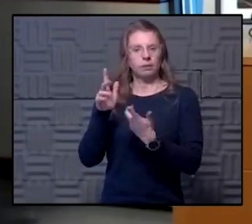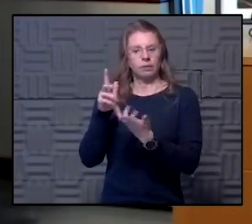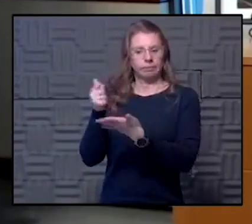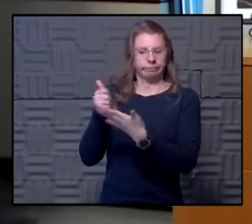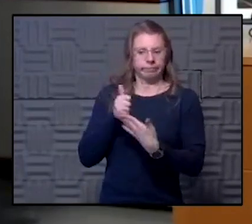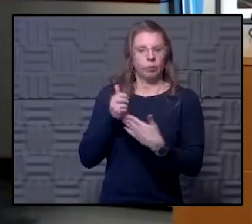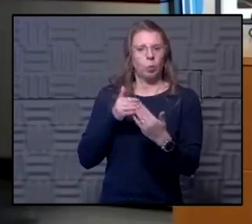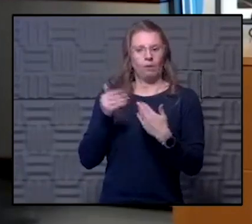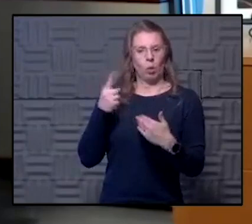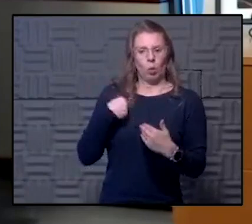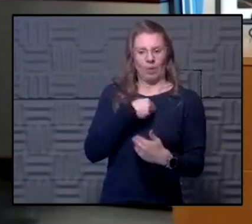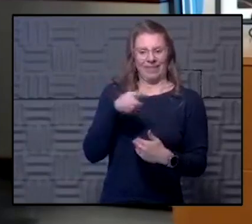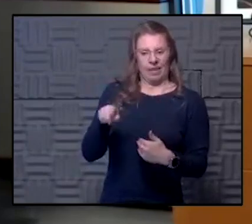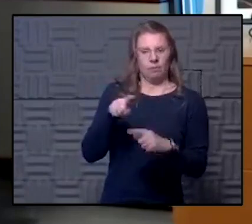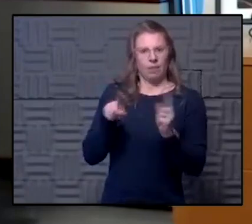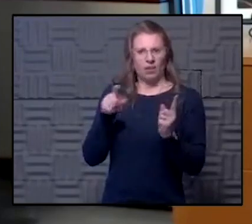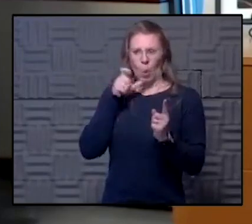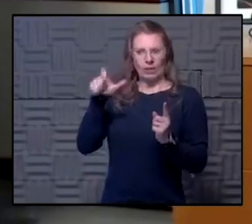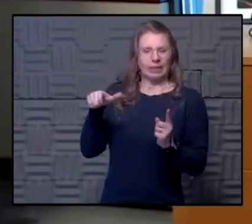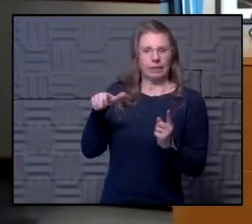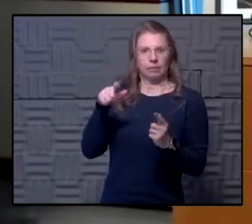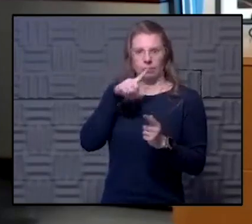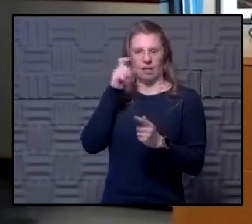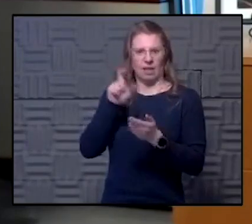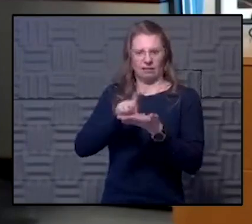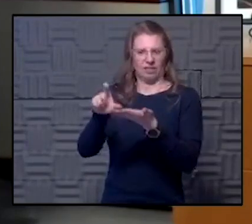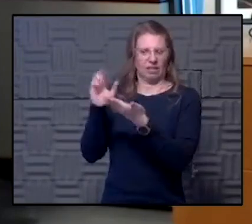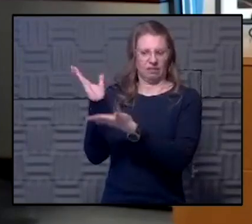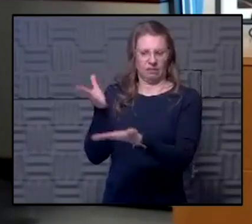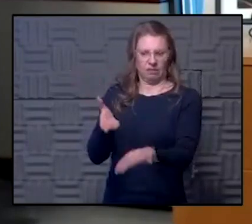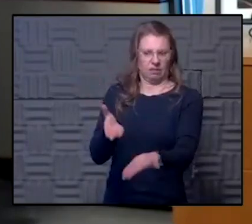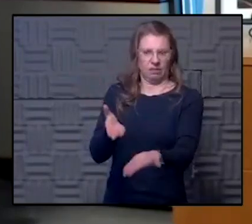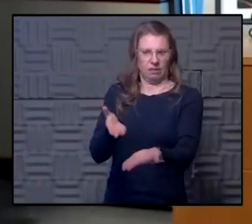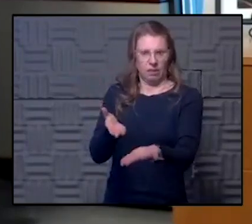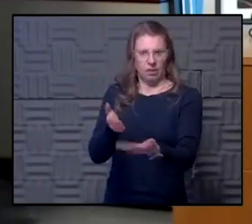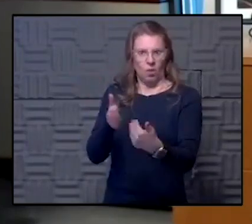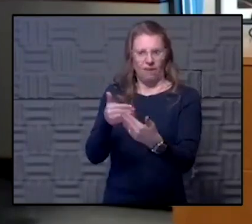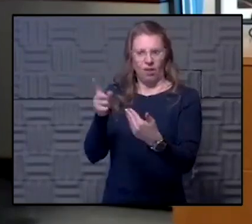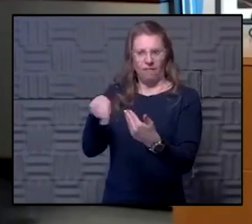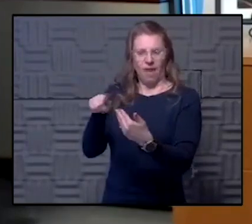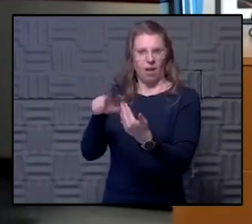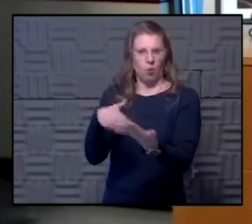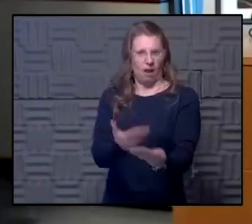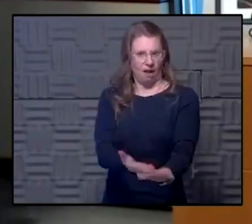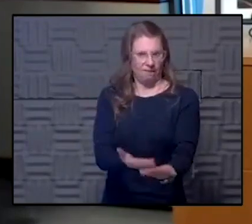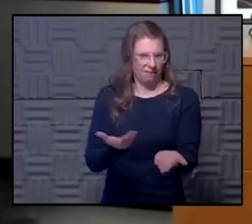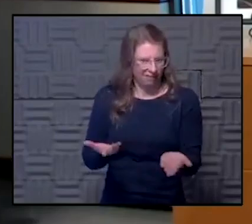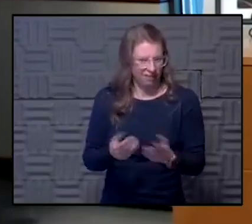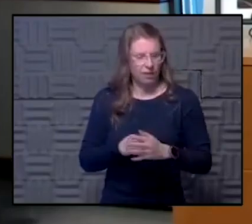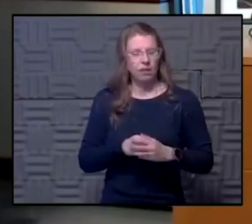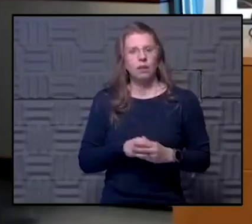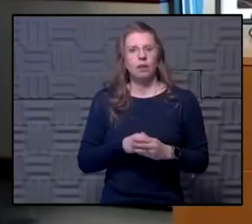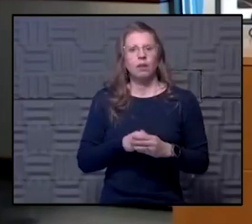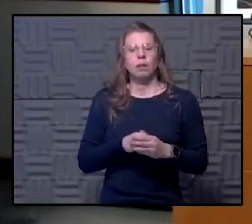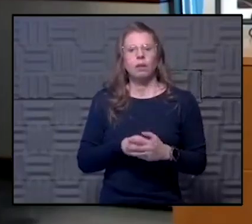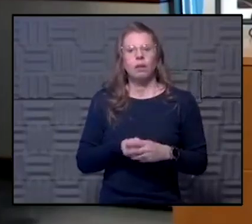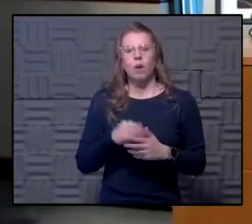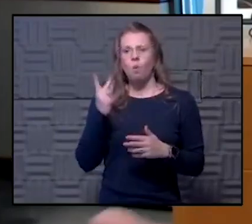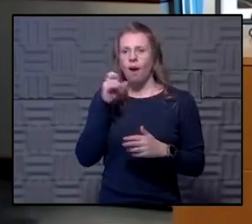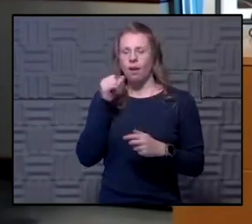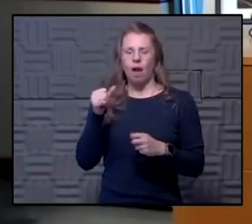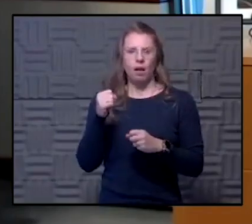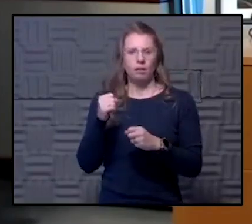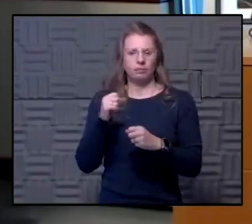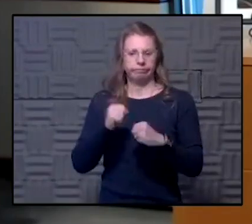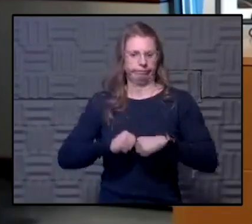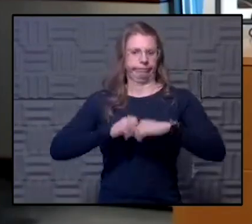them, but we haven't needed them because they don't bring their vaccine with them when they come. Why don't we build solid wall or tents? We